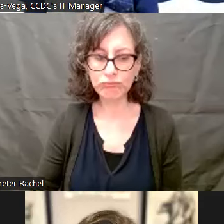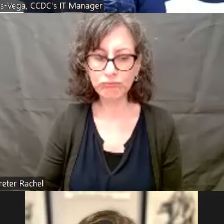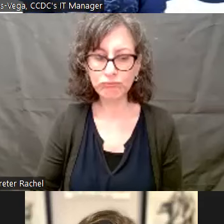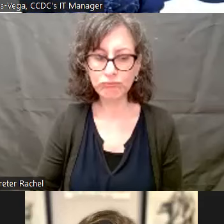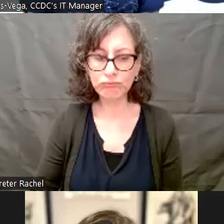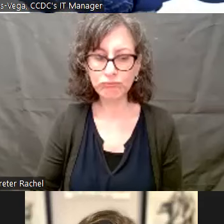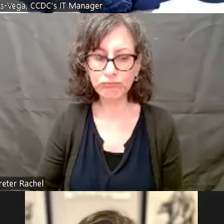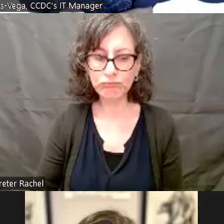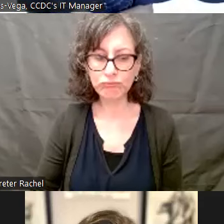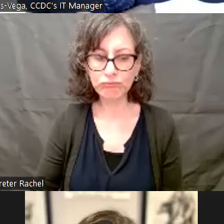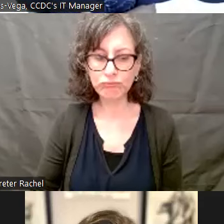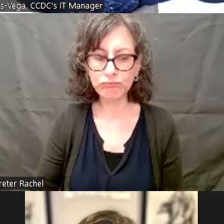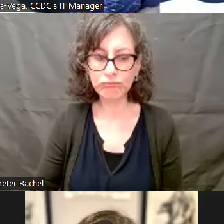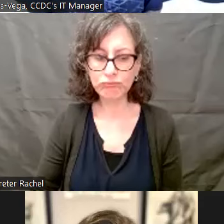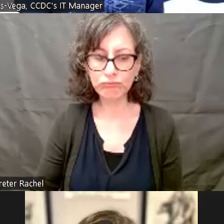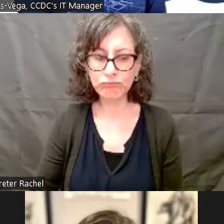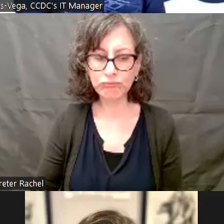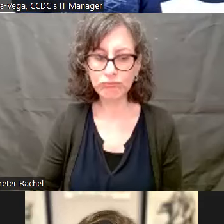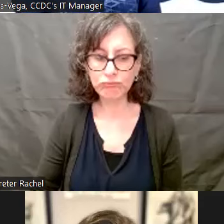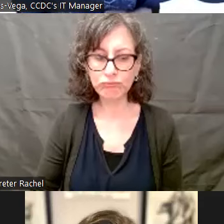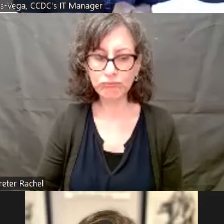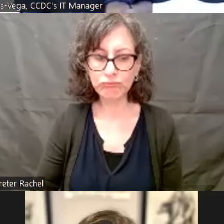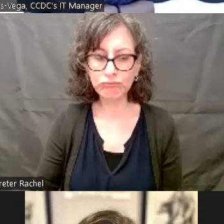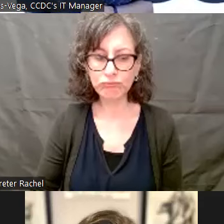give you a link to say breakout rooms.